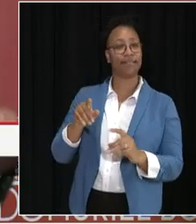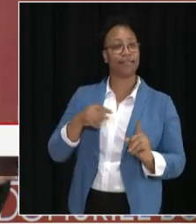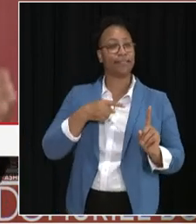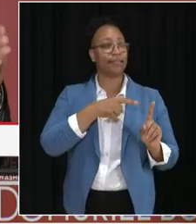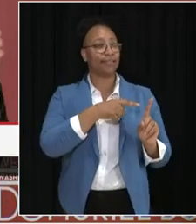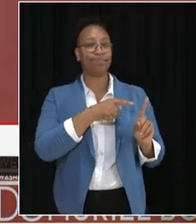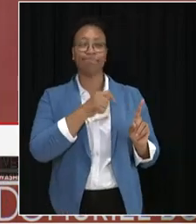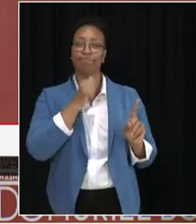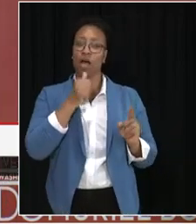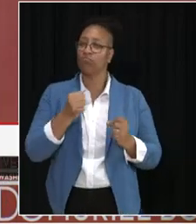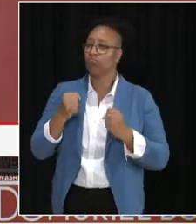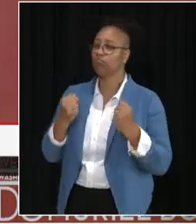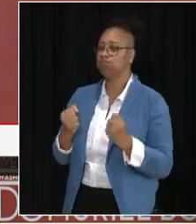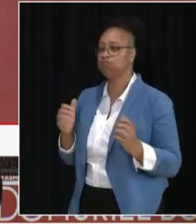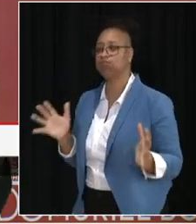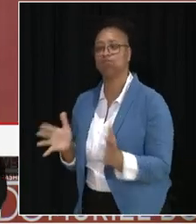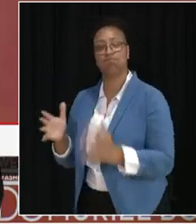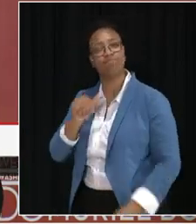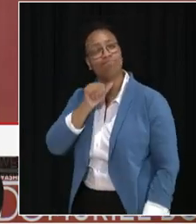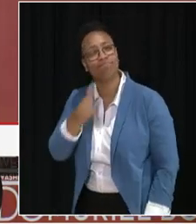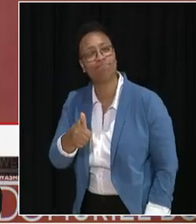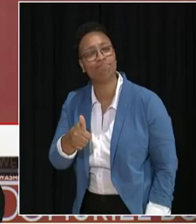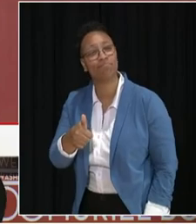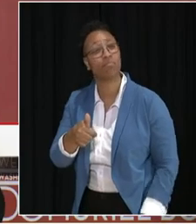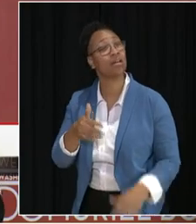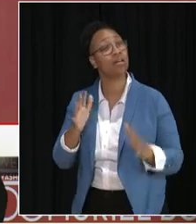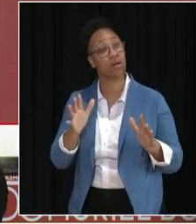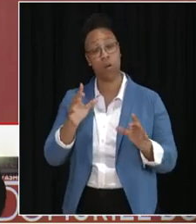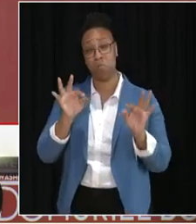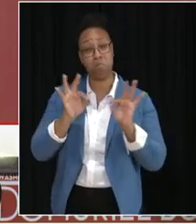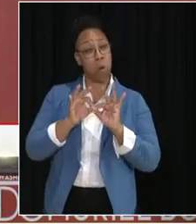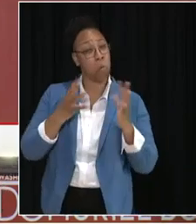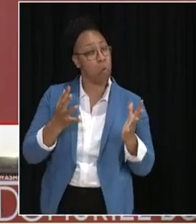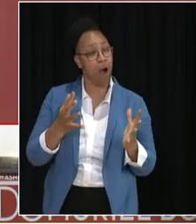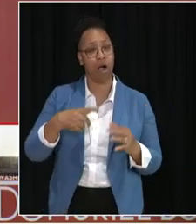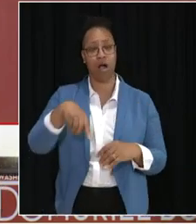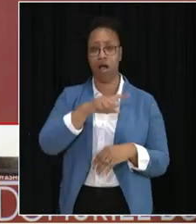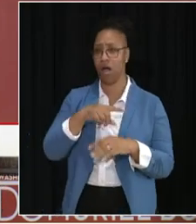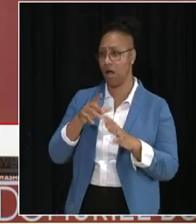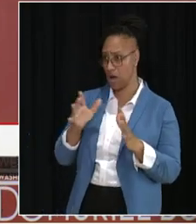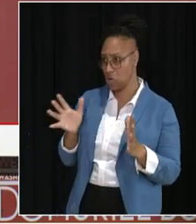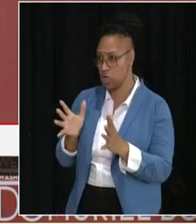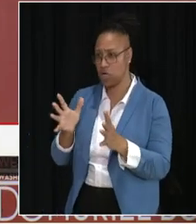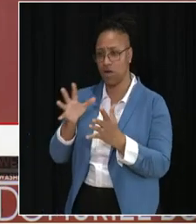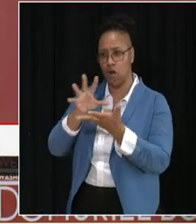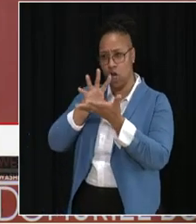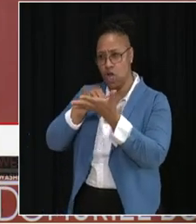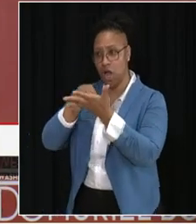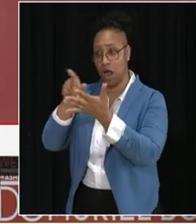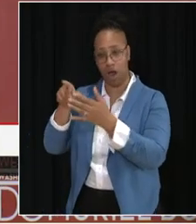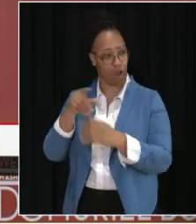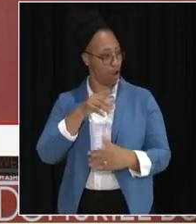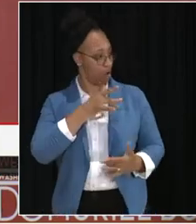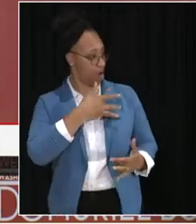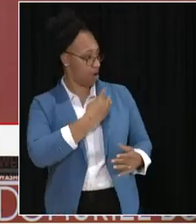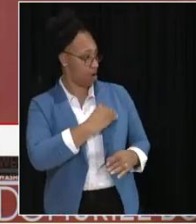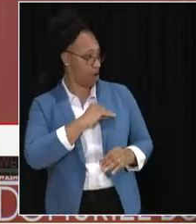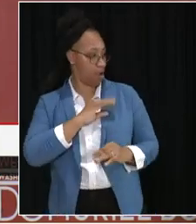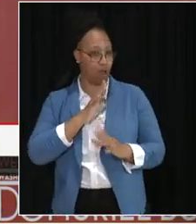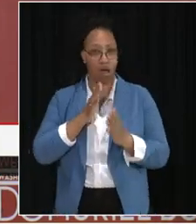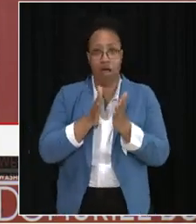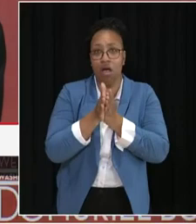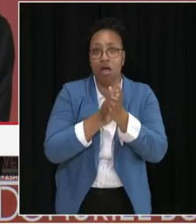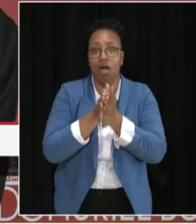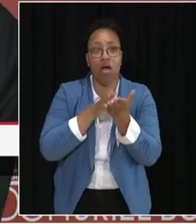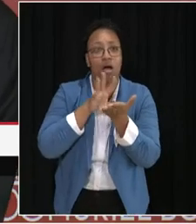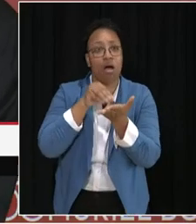And learning is essential for the future of every one of these students. In a country where